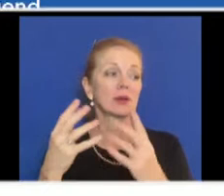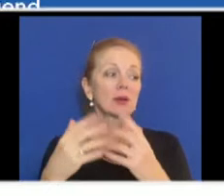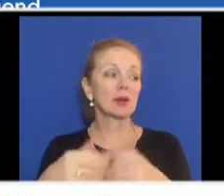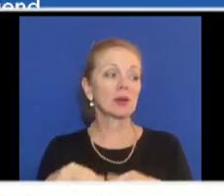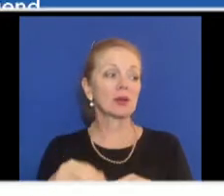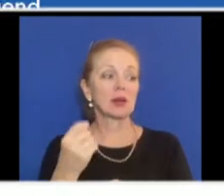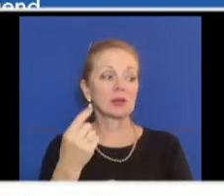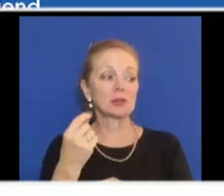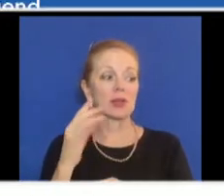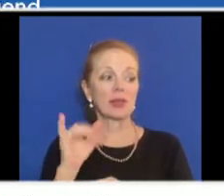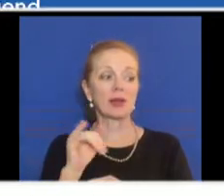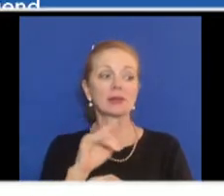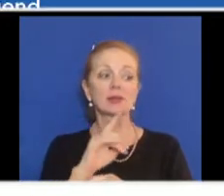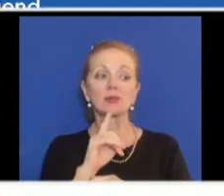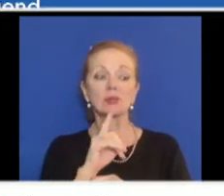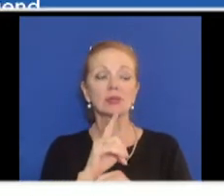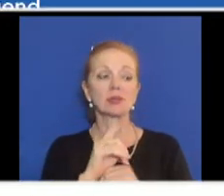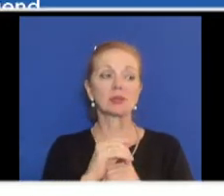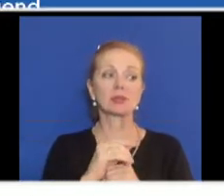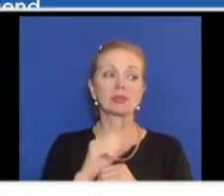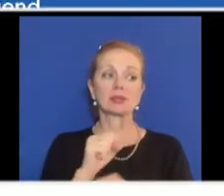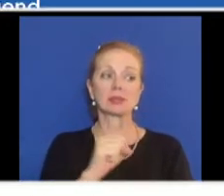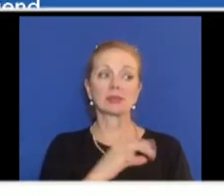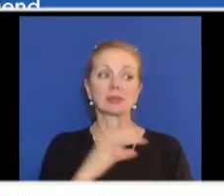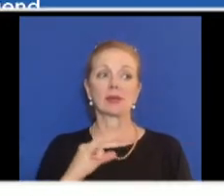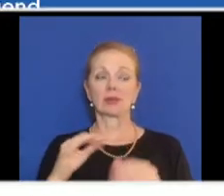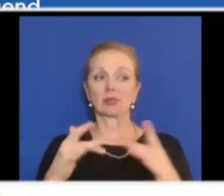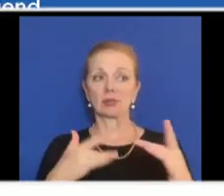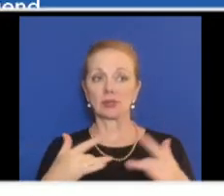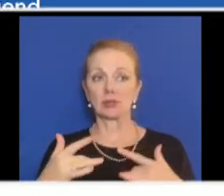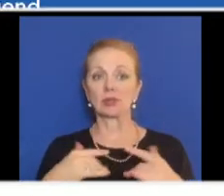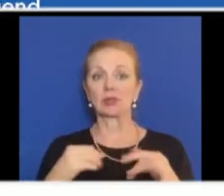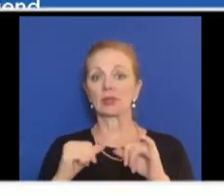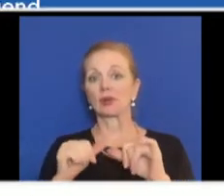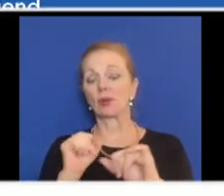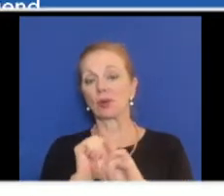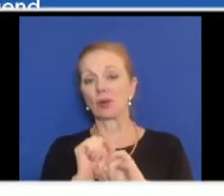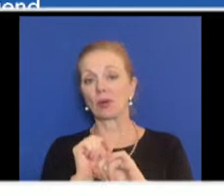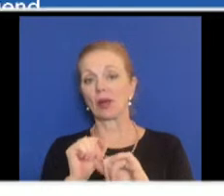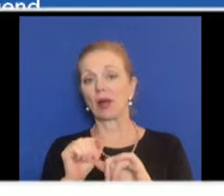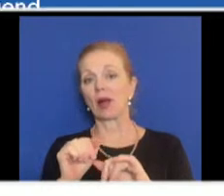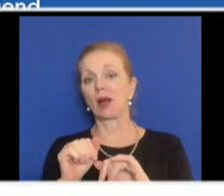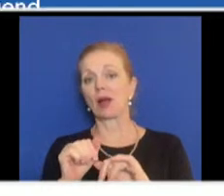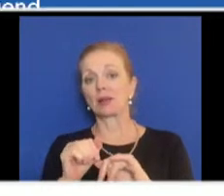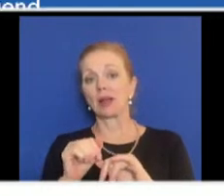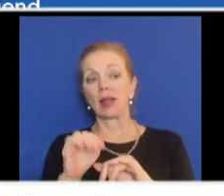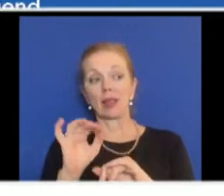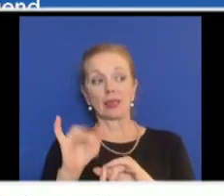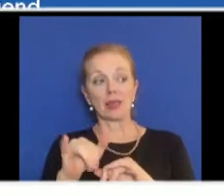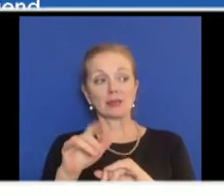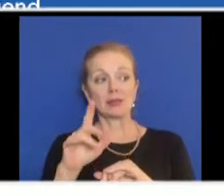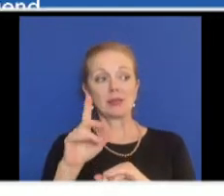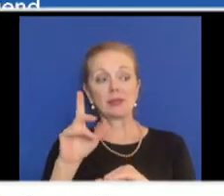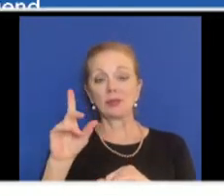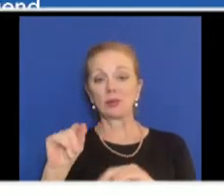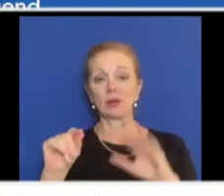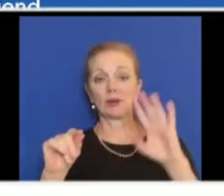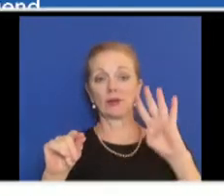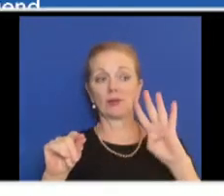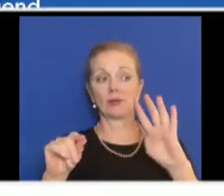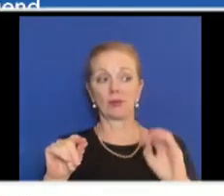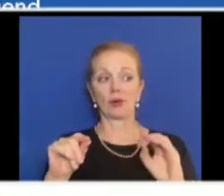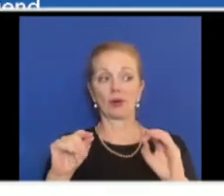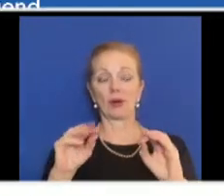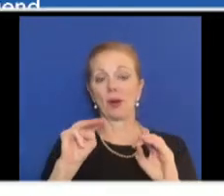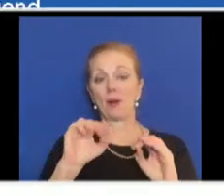understand um uh staff's concerns we're going to continue to work with them but I'll just put this this is the 2040 map so if you look at